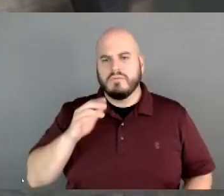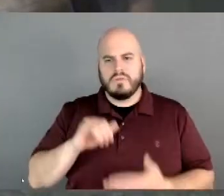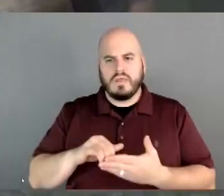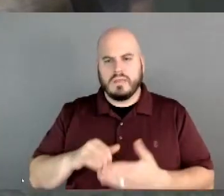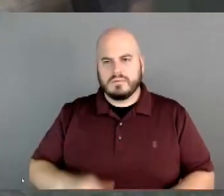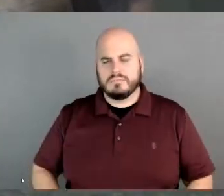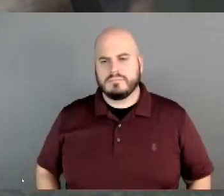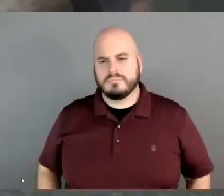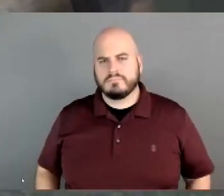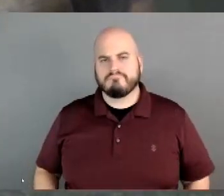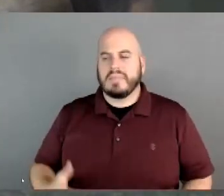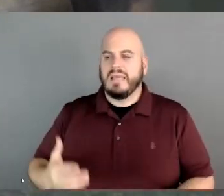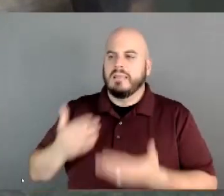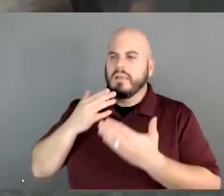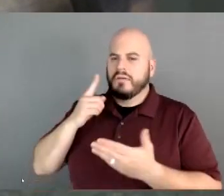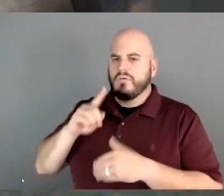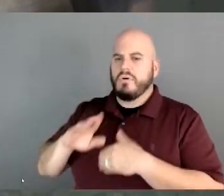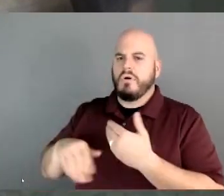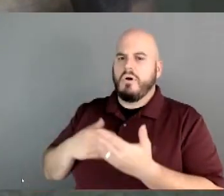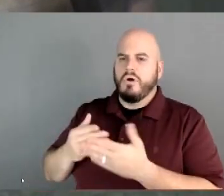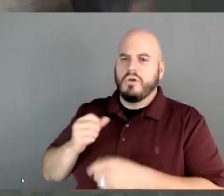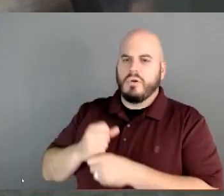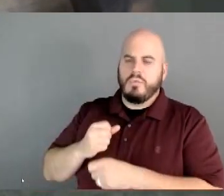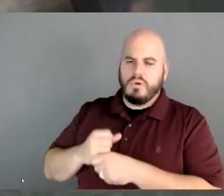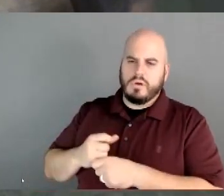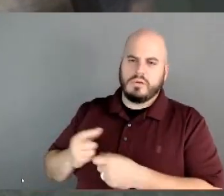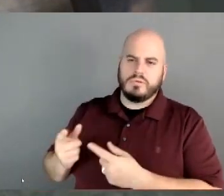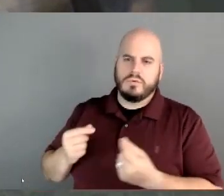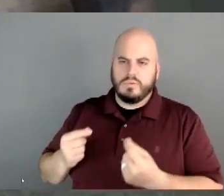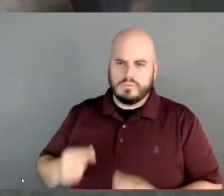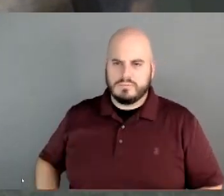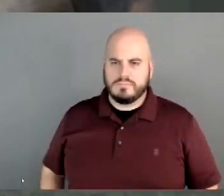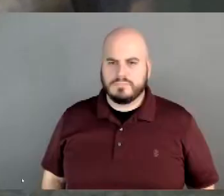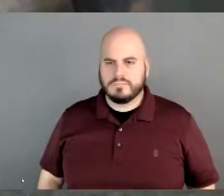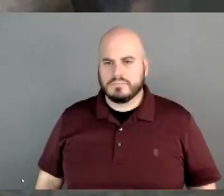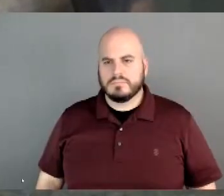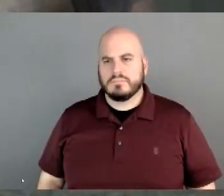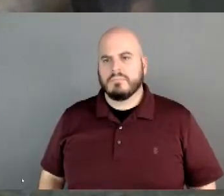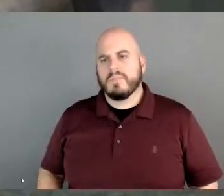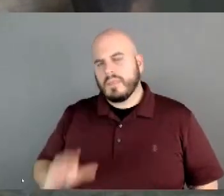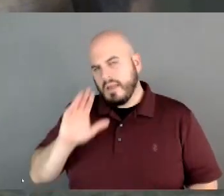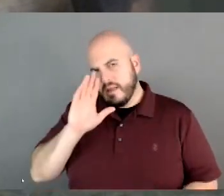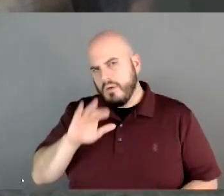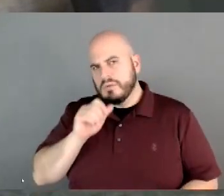for all the work that you're doing, Cody. I appreciate that. I know it's not easy,